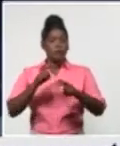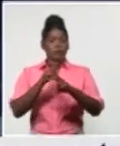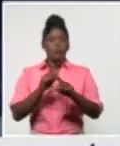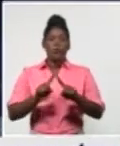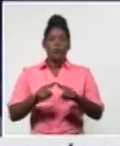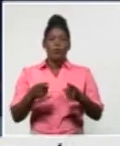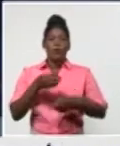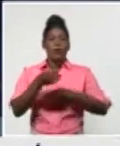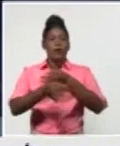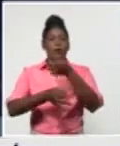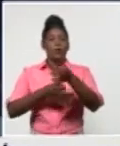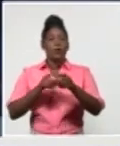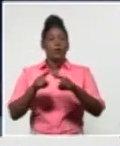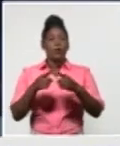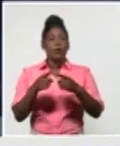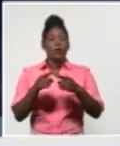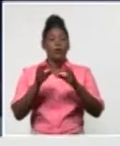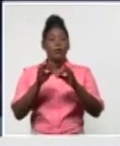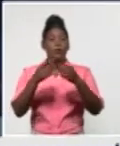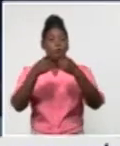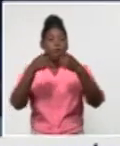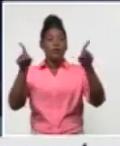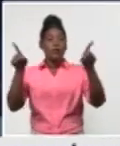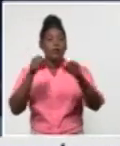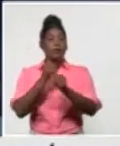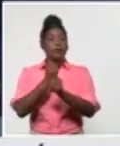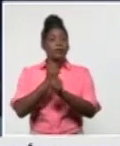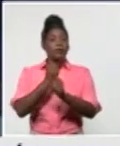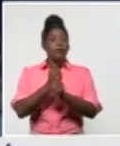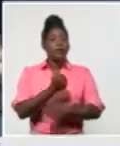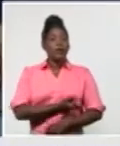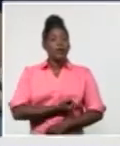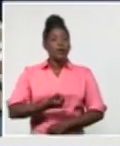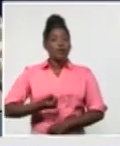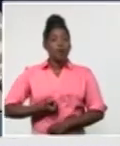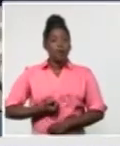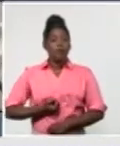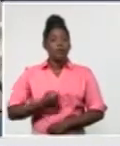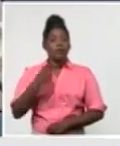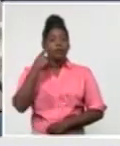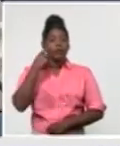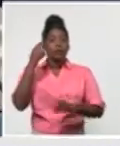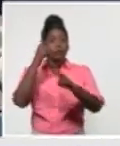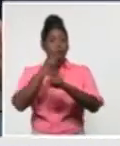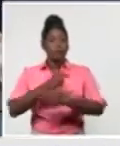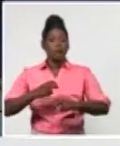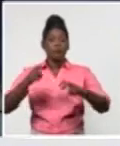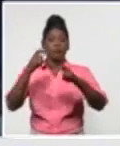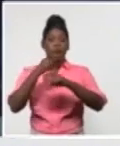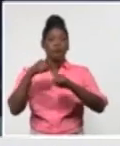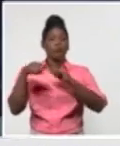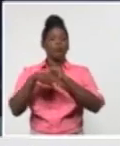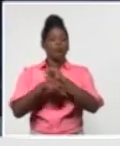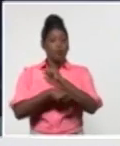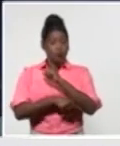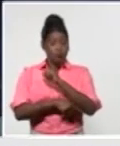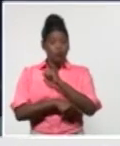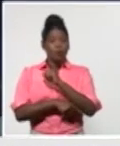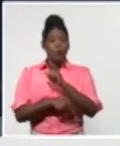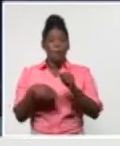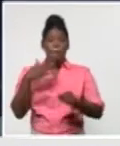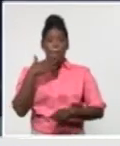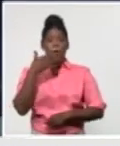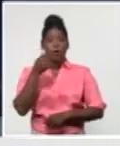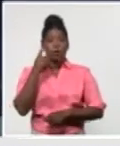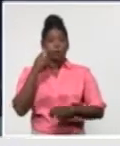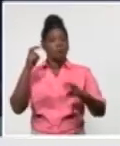And I mention this number because I want to stress that this is a work that we want to increase because we want more and